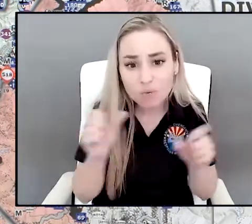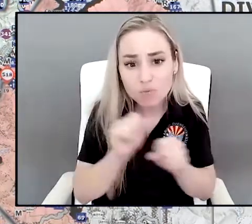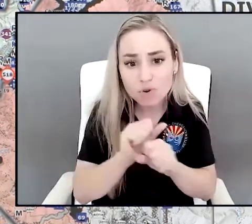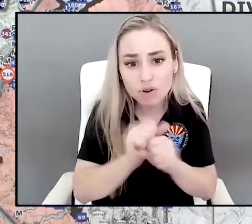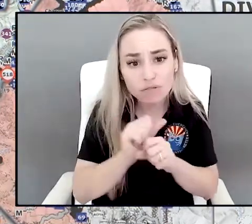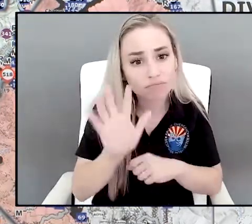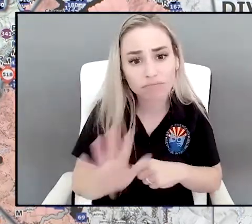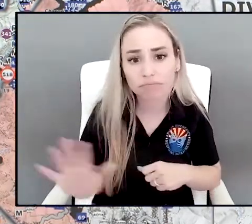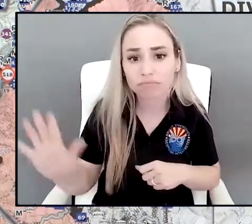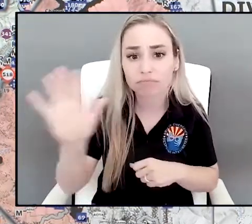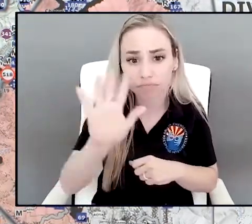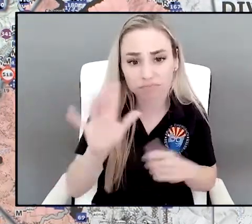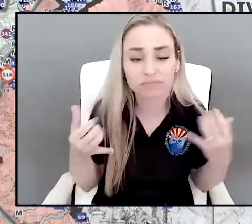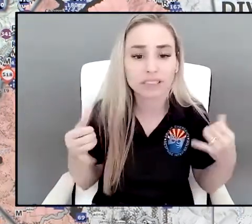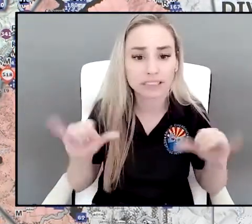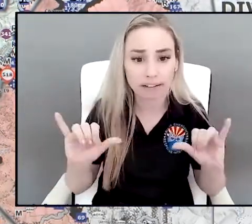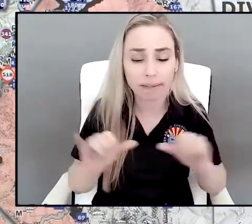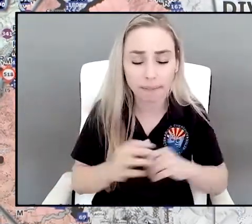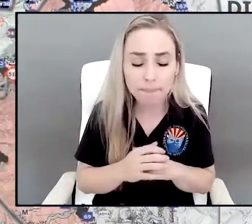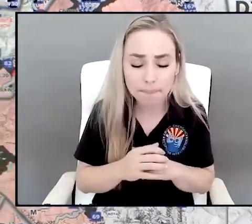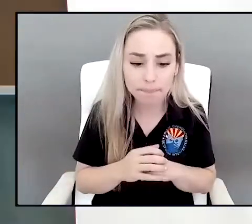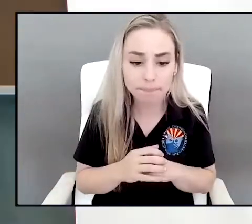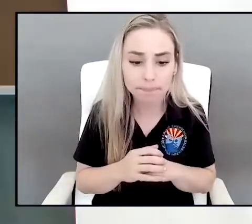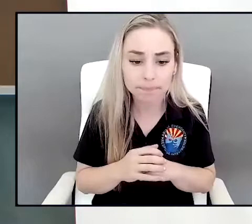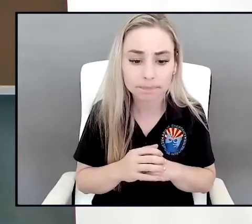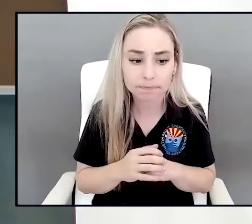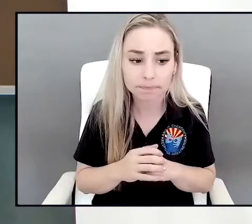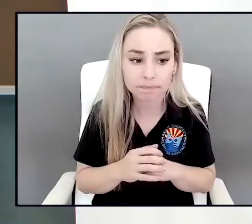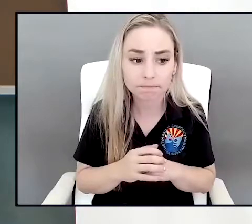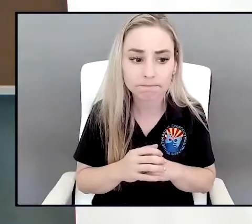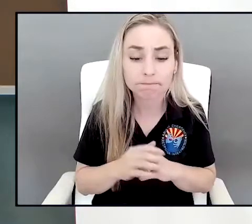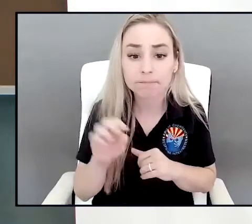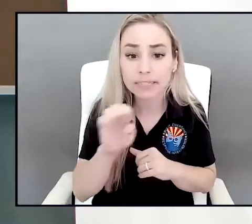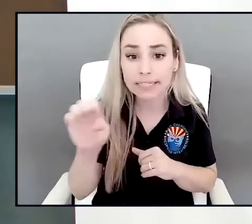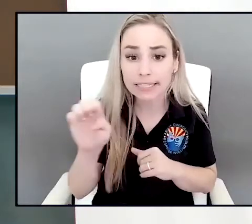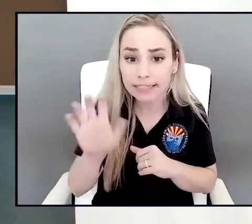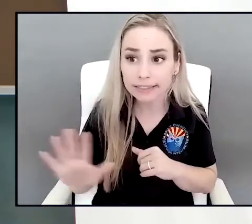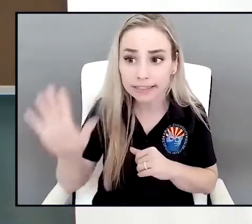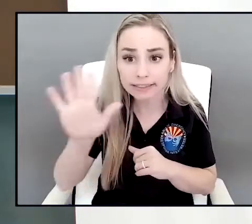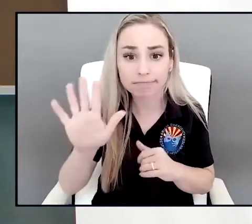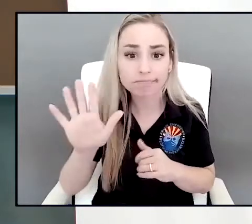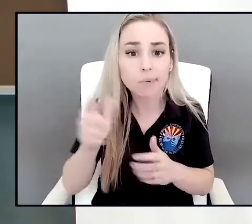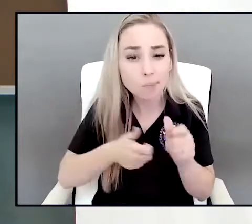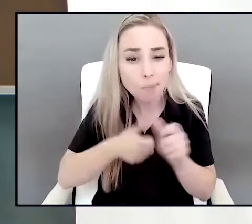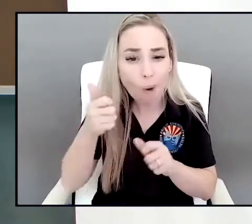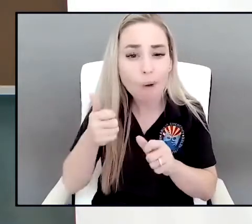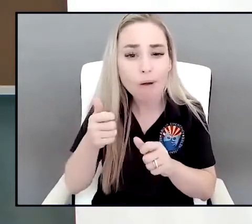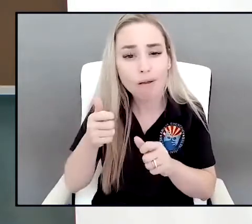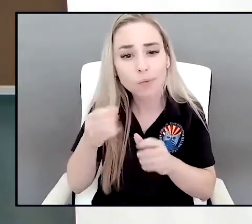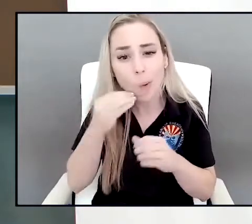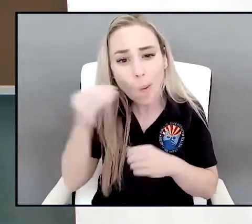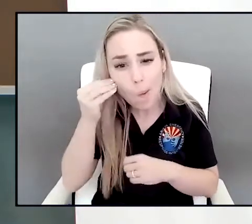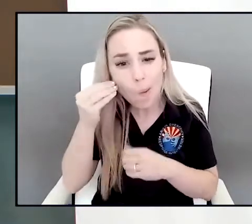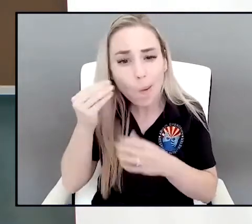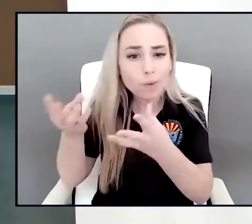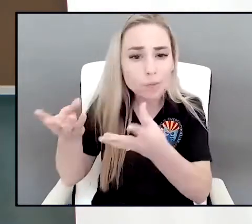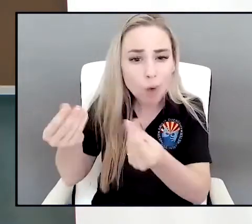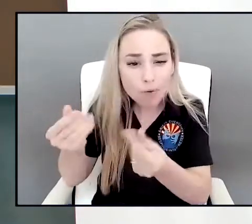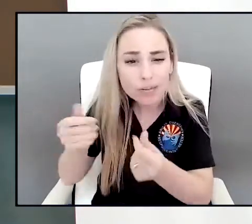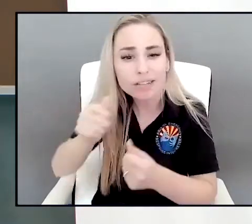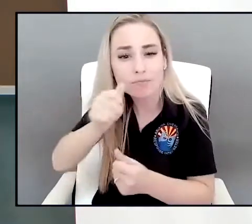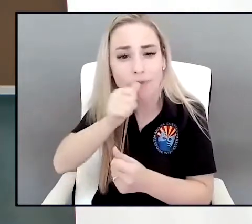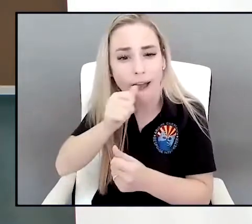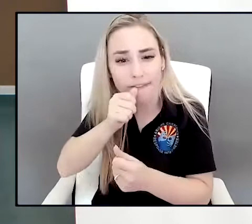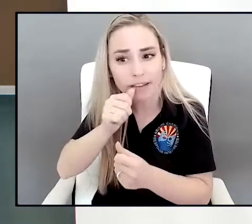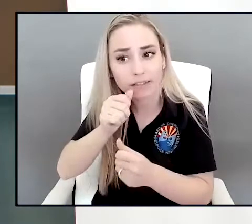work throughout the whole fire. Most of the stuff on this side of the fire is all private property, so the focus